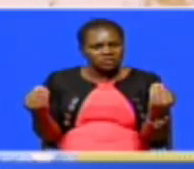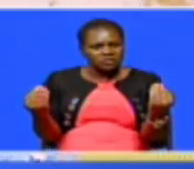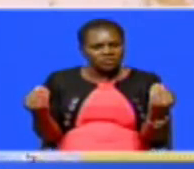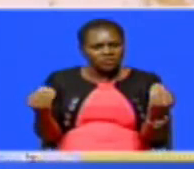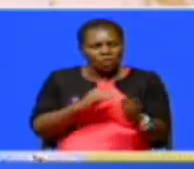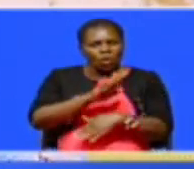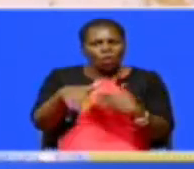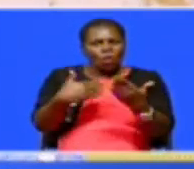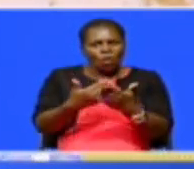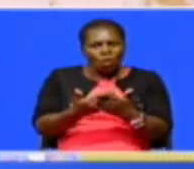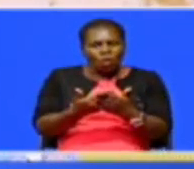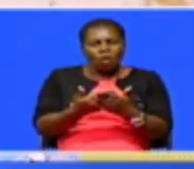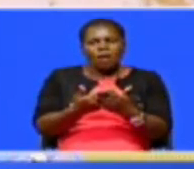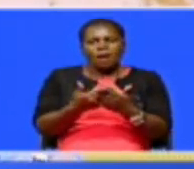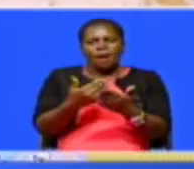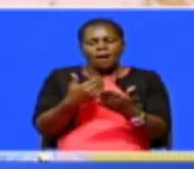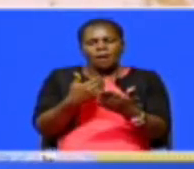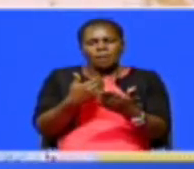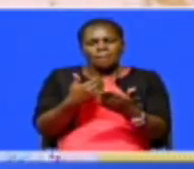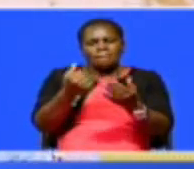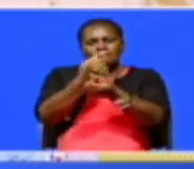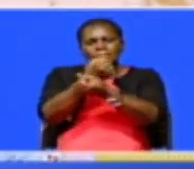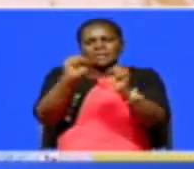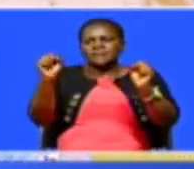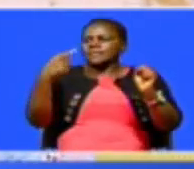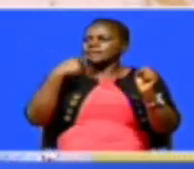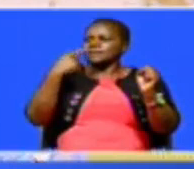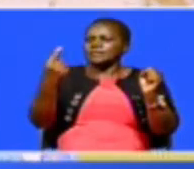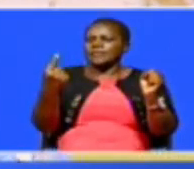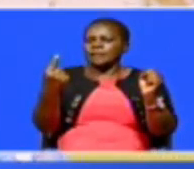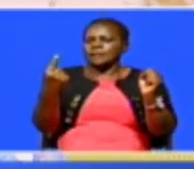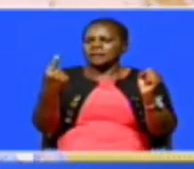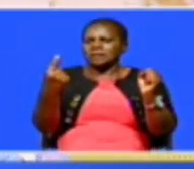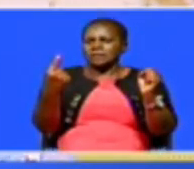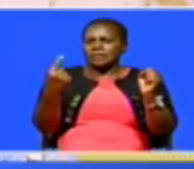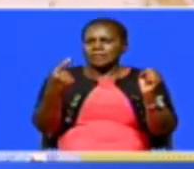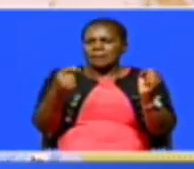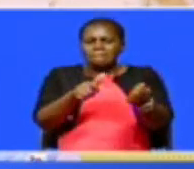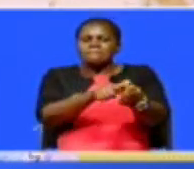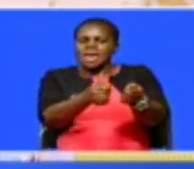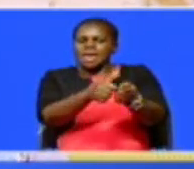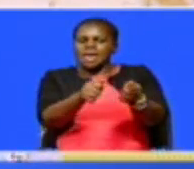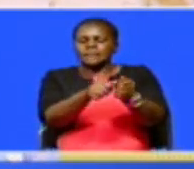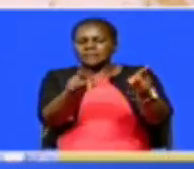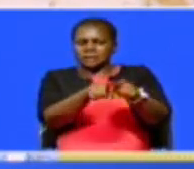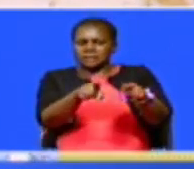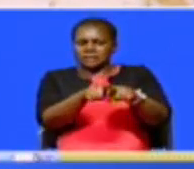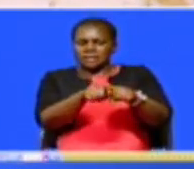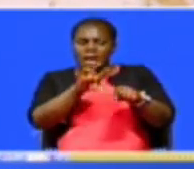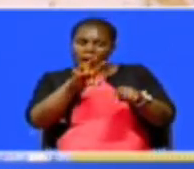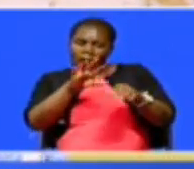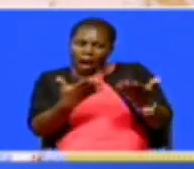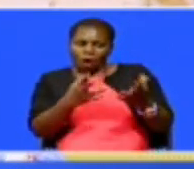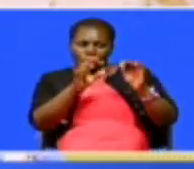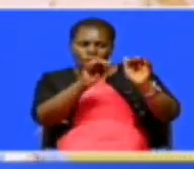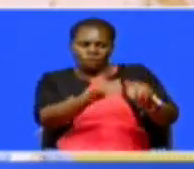All the time you have, and also the president said he's looking into maize to see those farmers